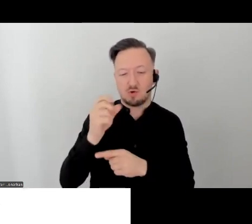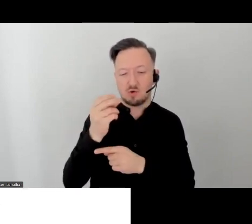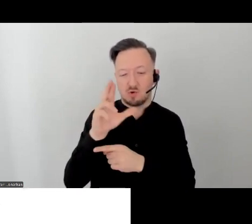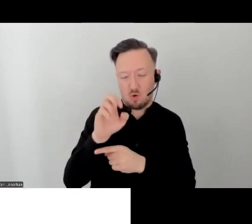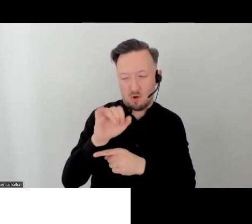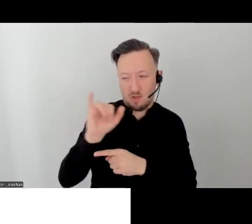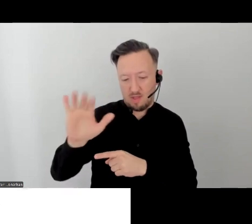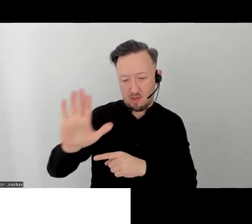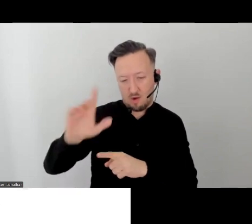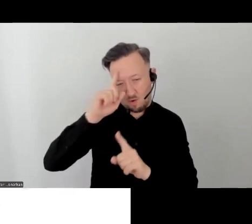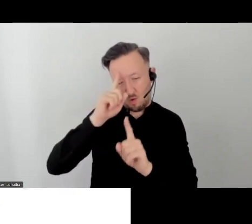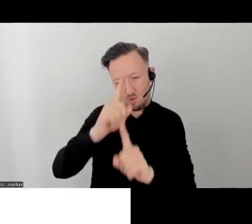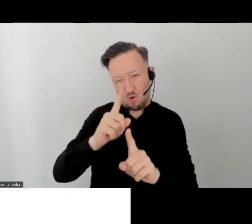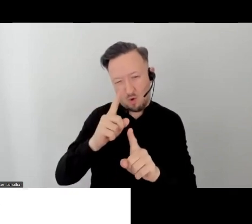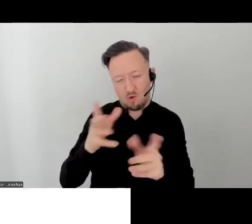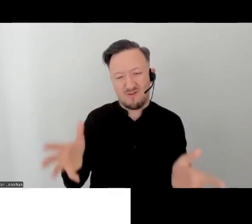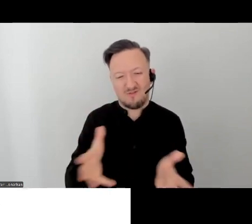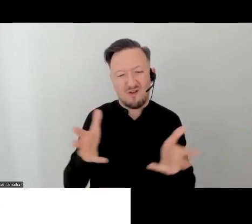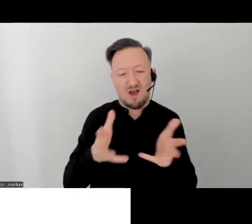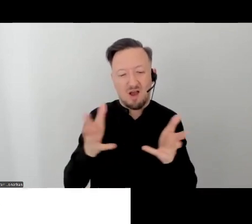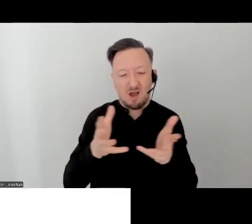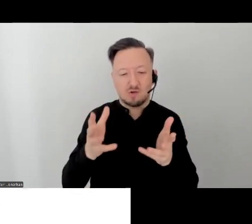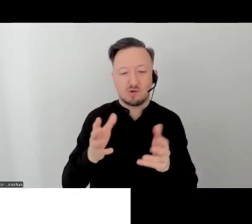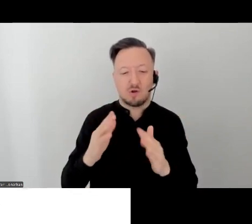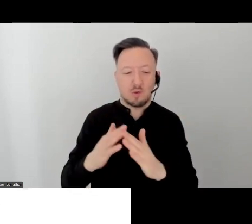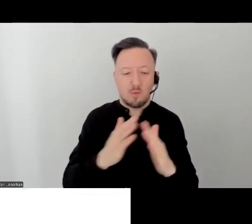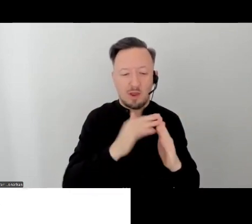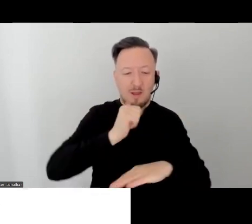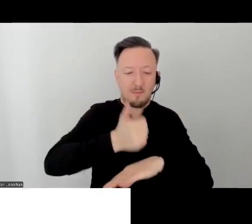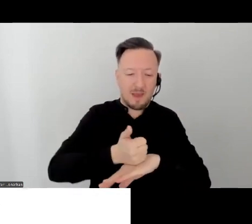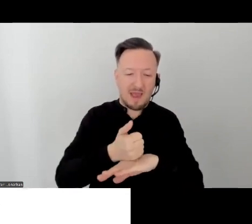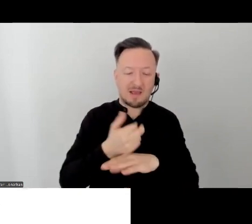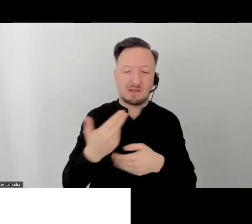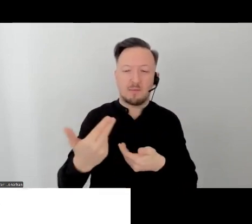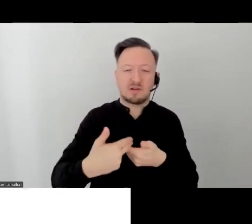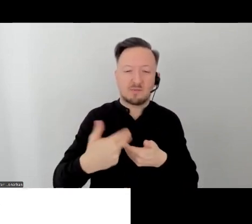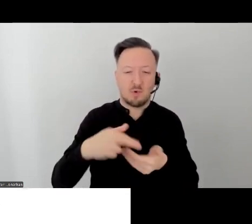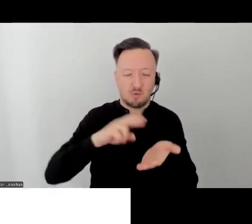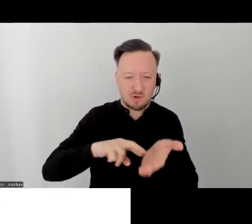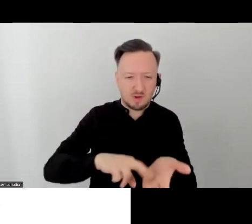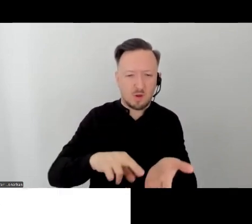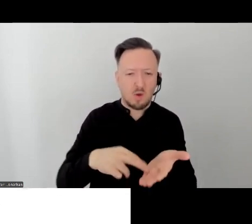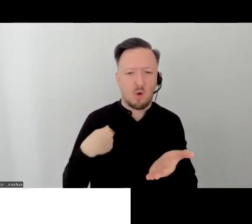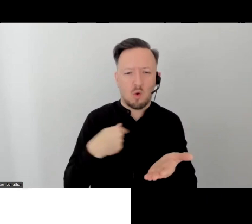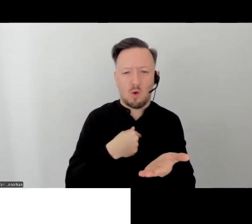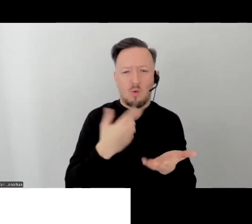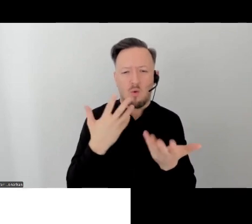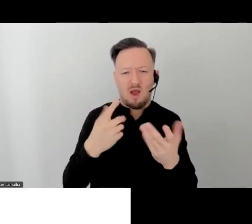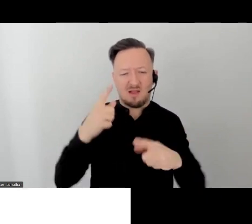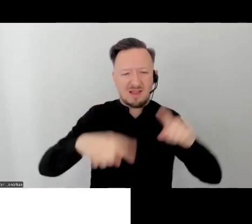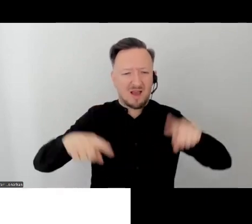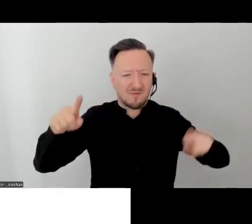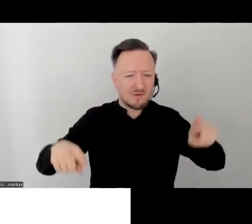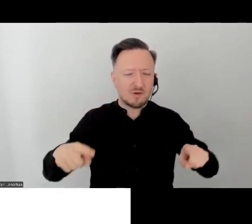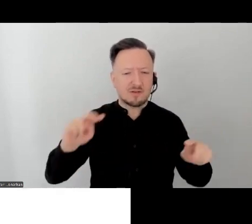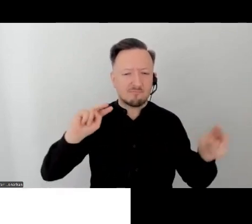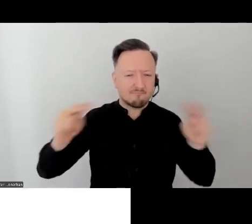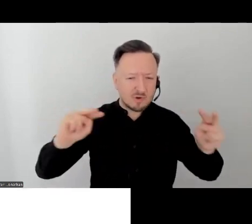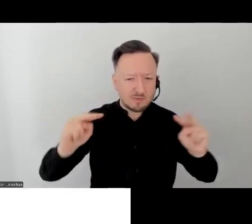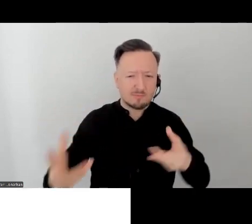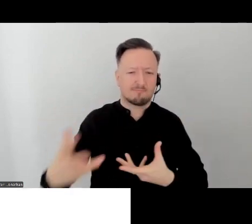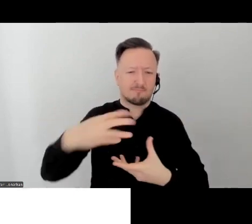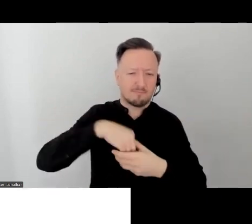and focus on community-based participatory research to ensure that diverse voices are heard and valued throughout the research